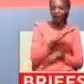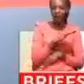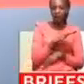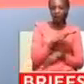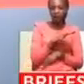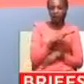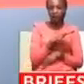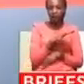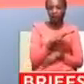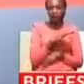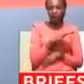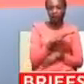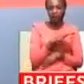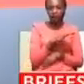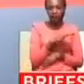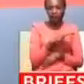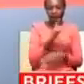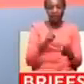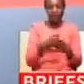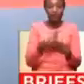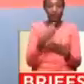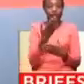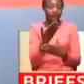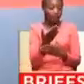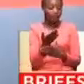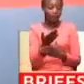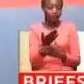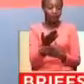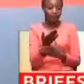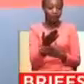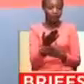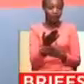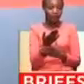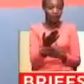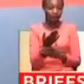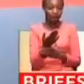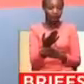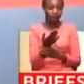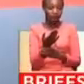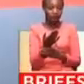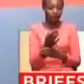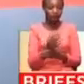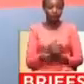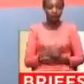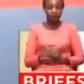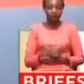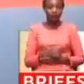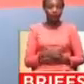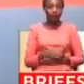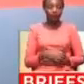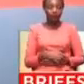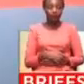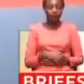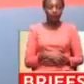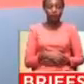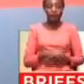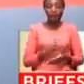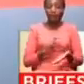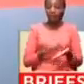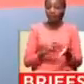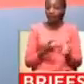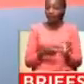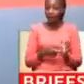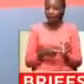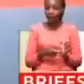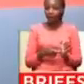And naturally, I jumped right in, you know, with both feet. But I don't think the enemy was done trying to pull me in. So,